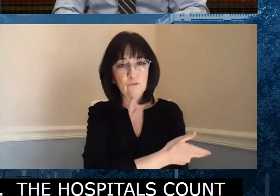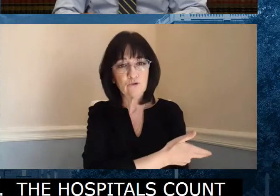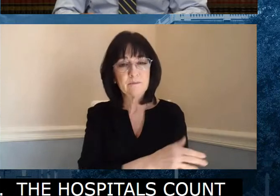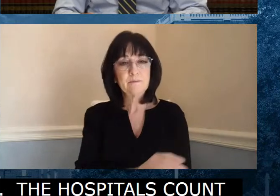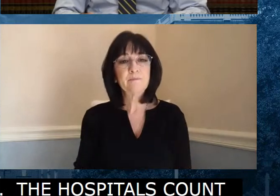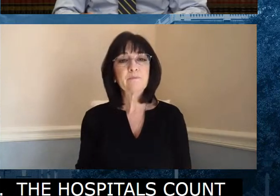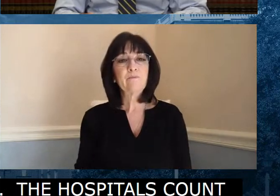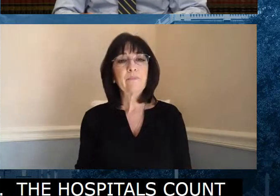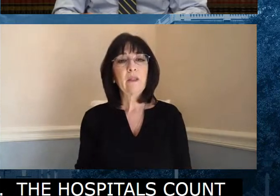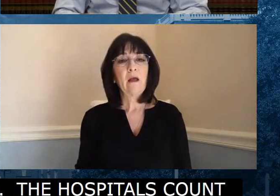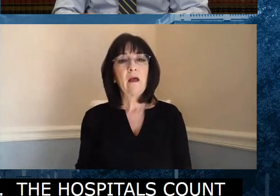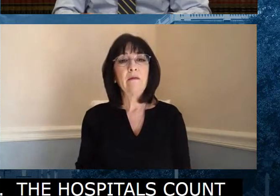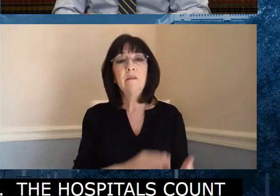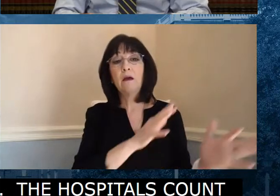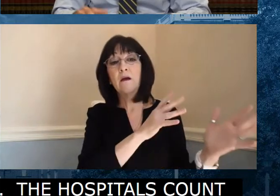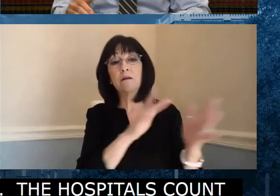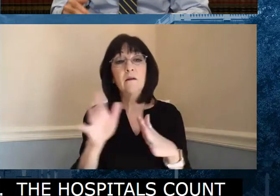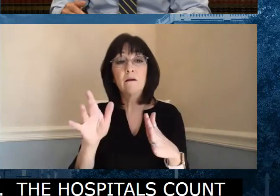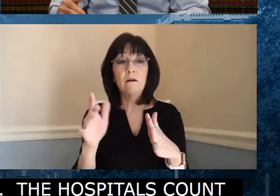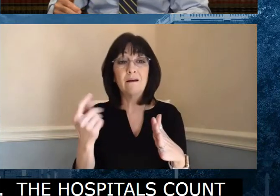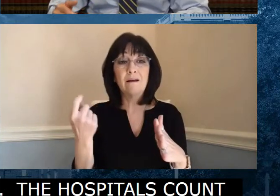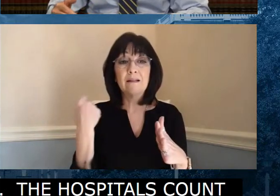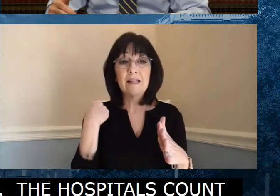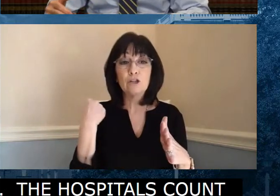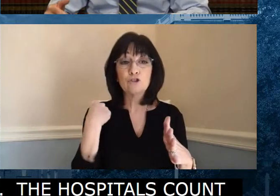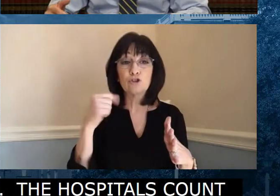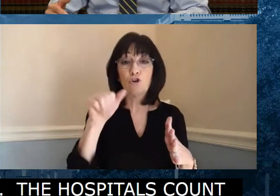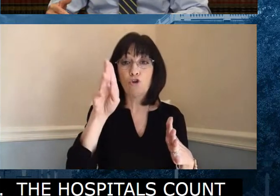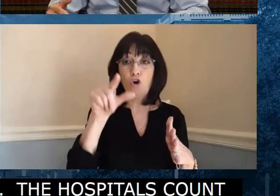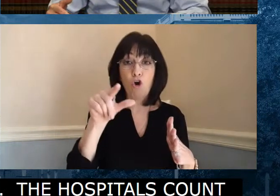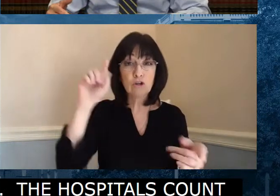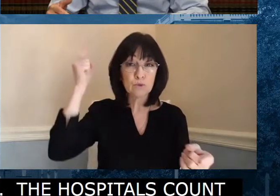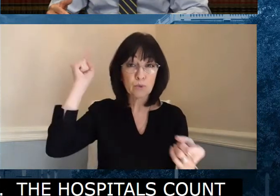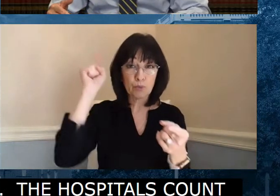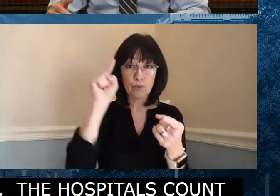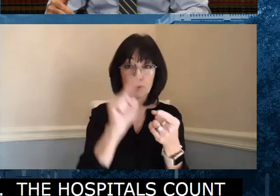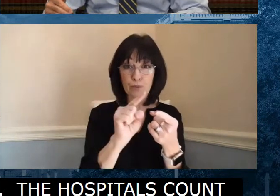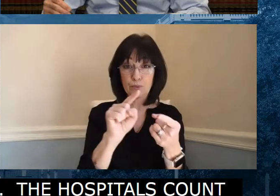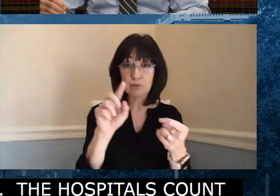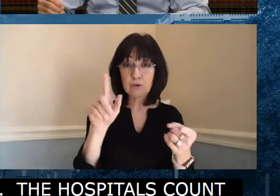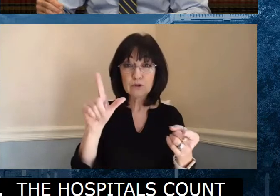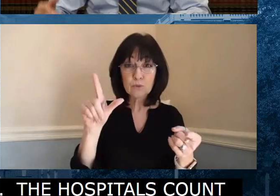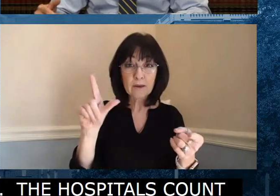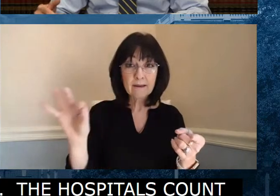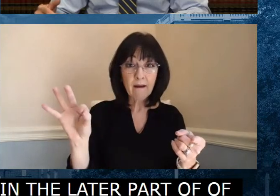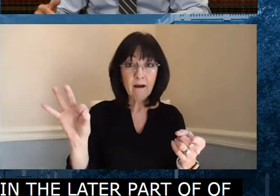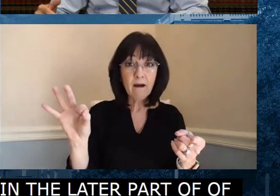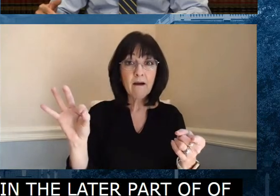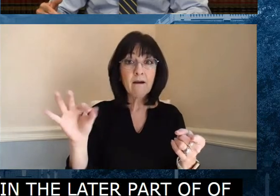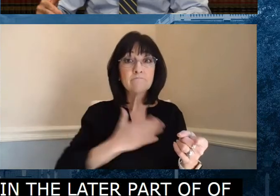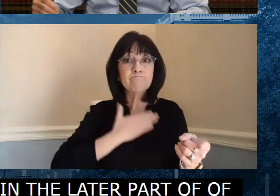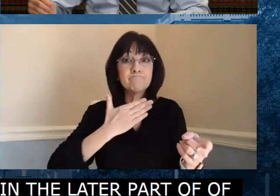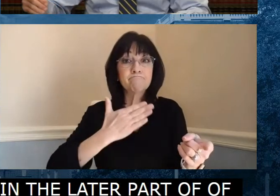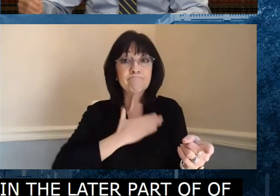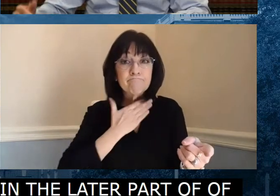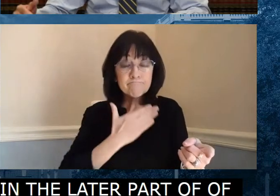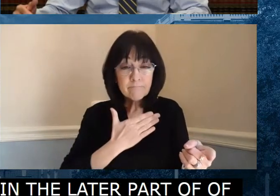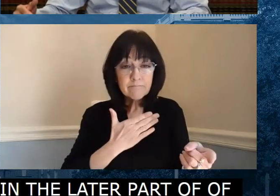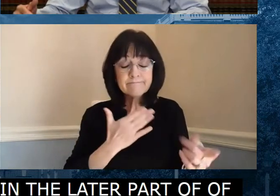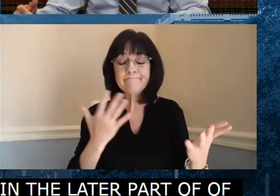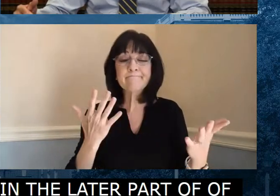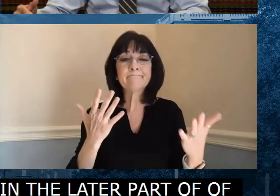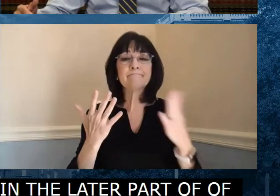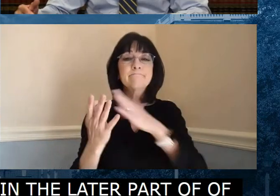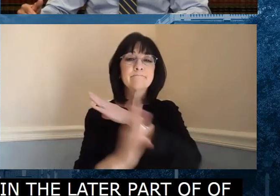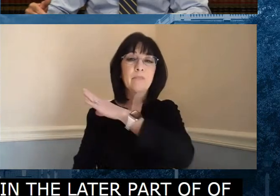29, and then that started to tick up as we went through the fall. Students went back to college. We saw an